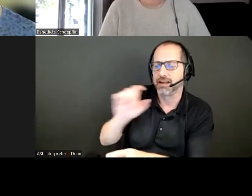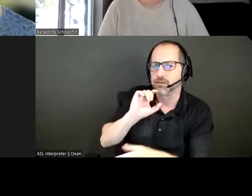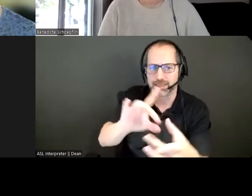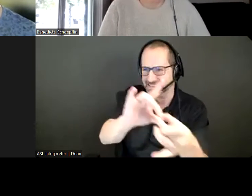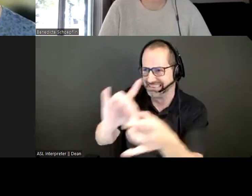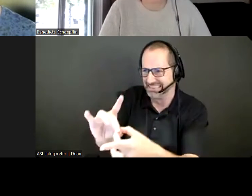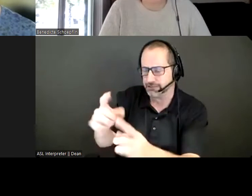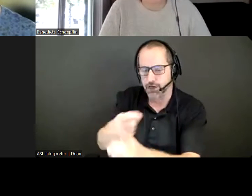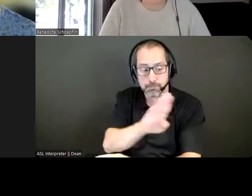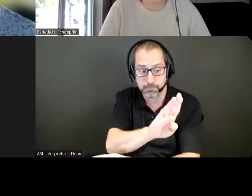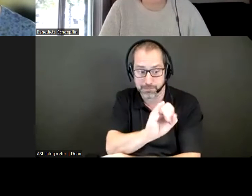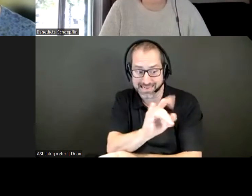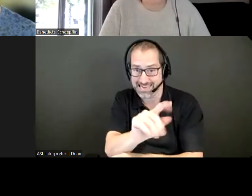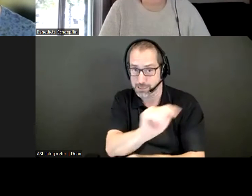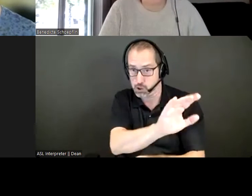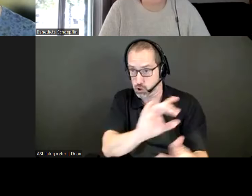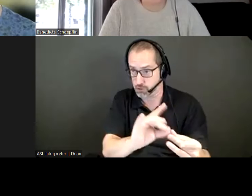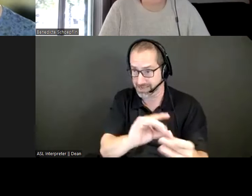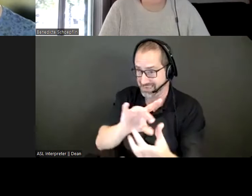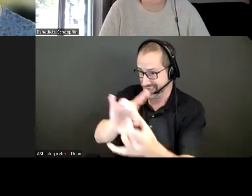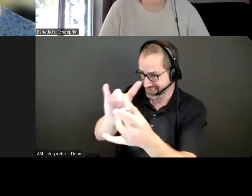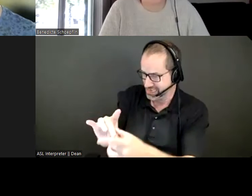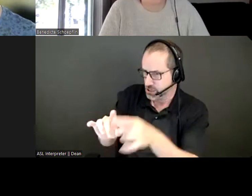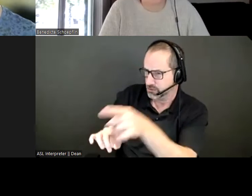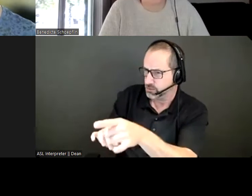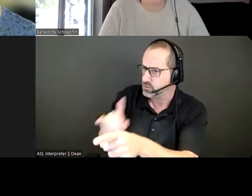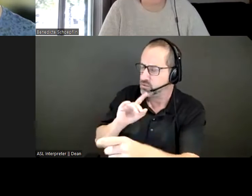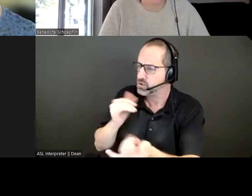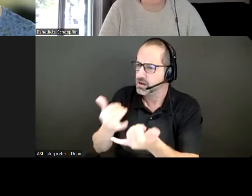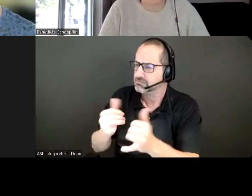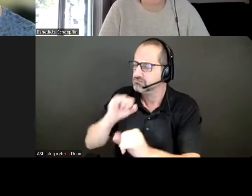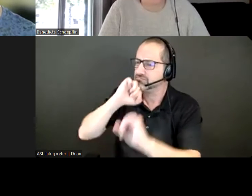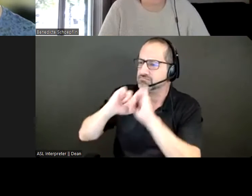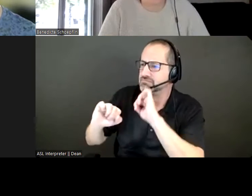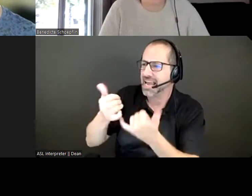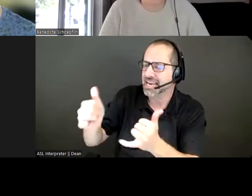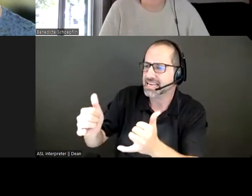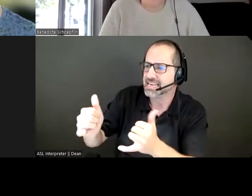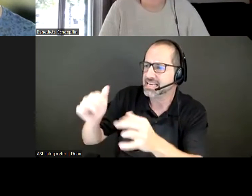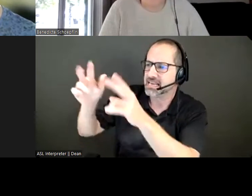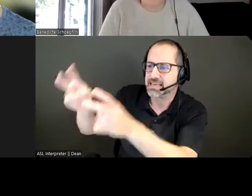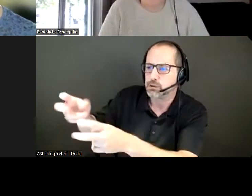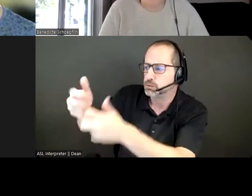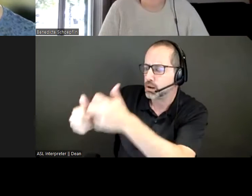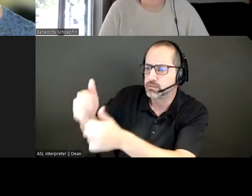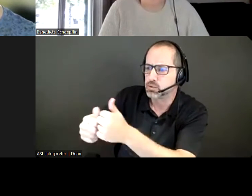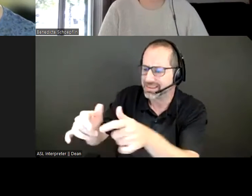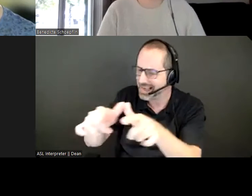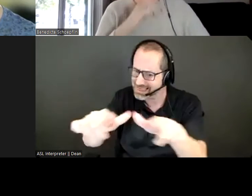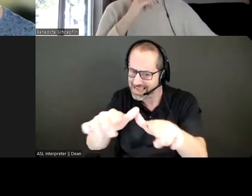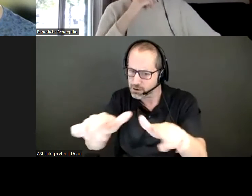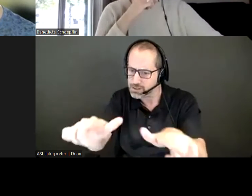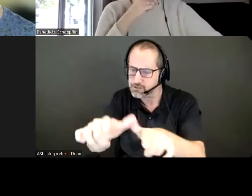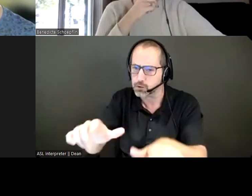encountered the issues of even the language around elder abuse within the social work norm that